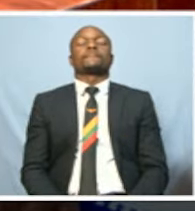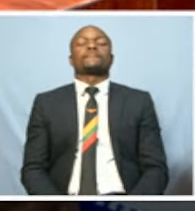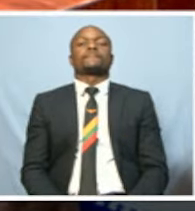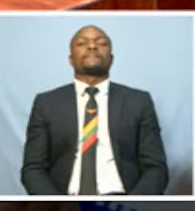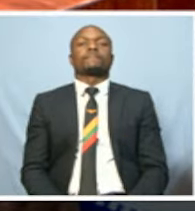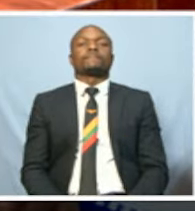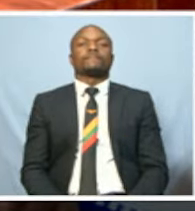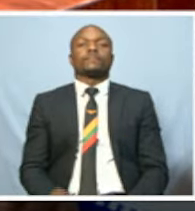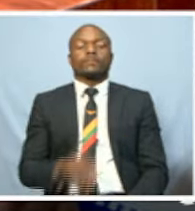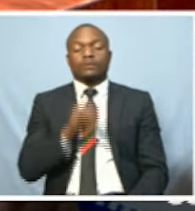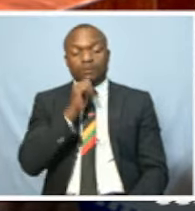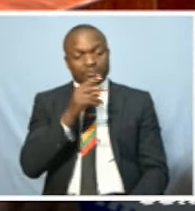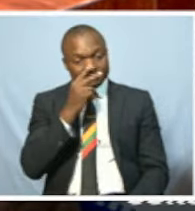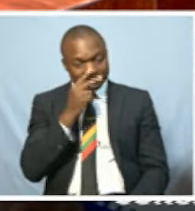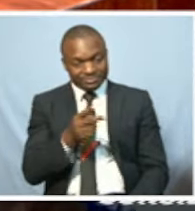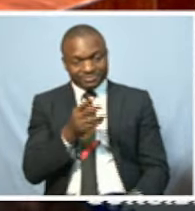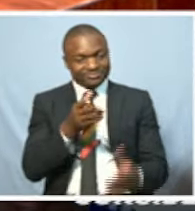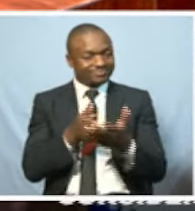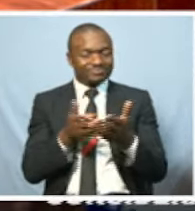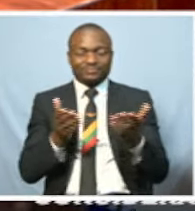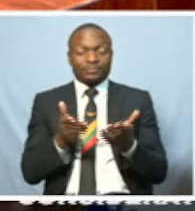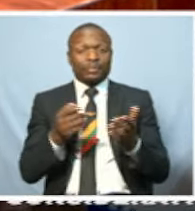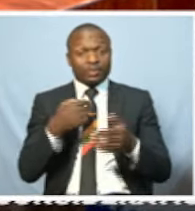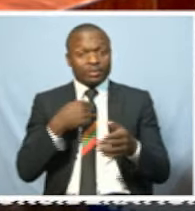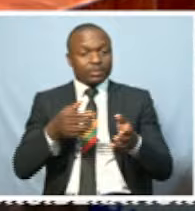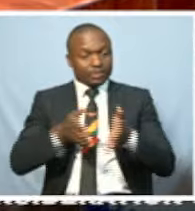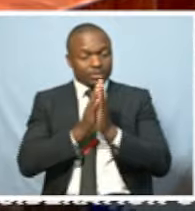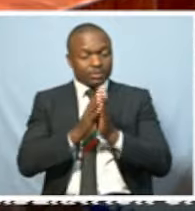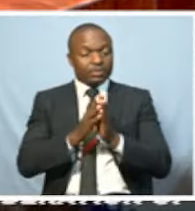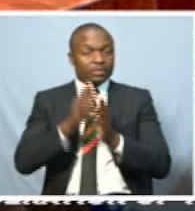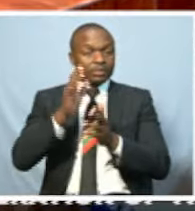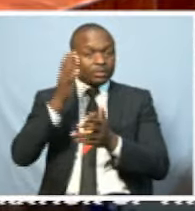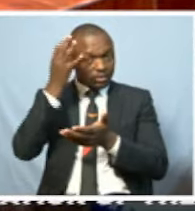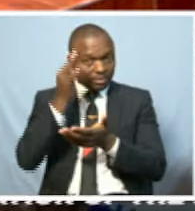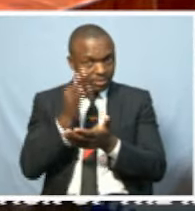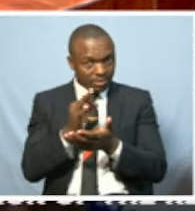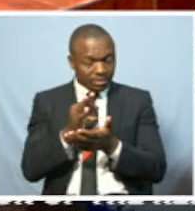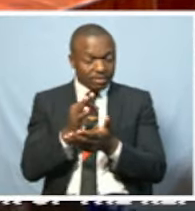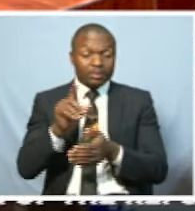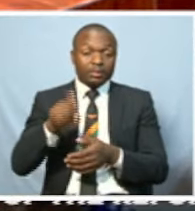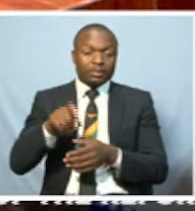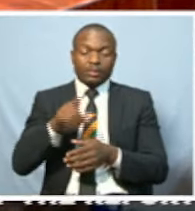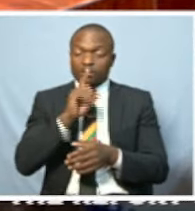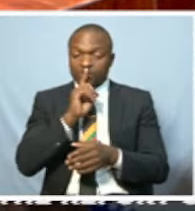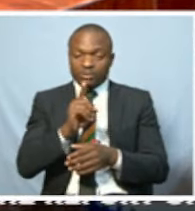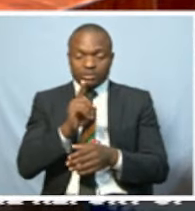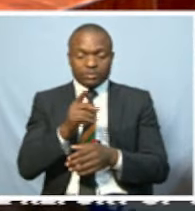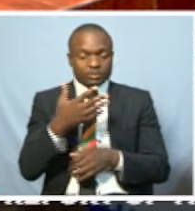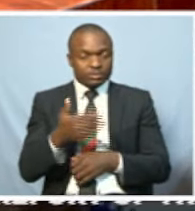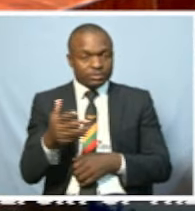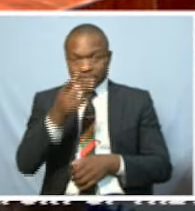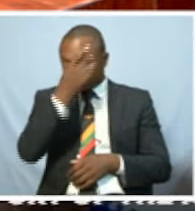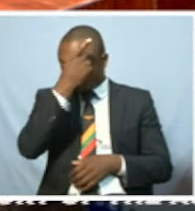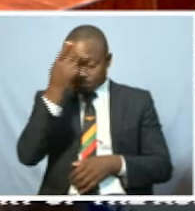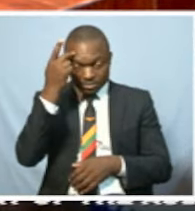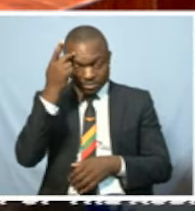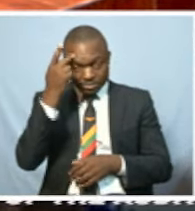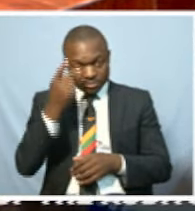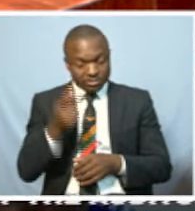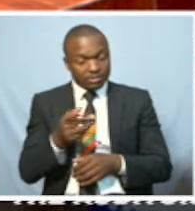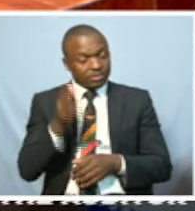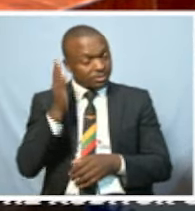which we're not seeing here. I'd asked a secretariat who need a true picture from PETAUKE to